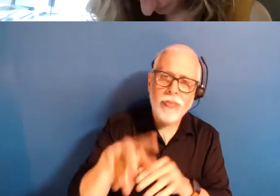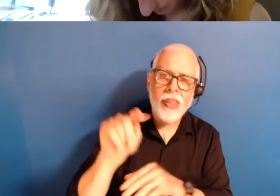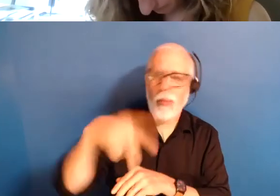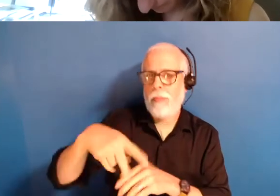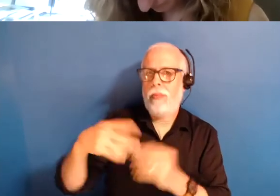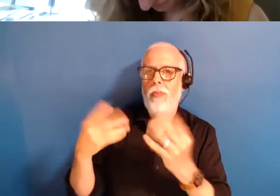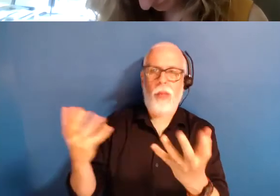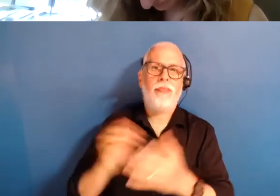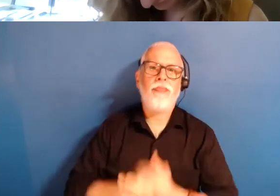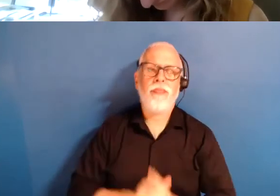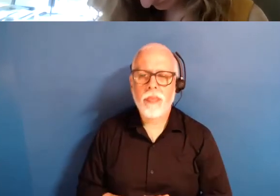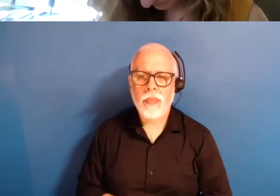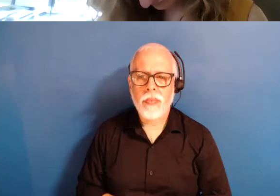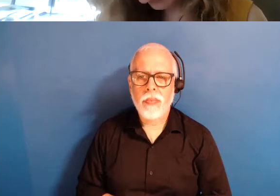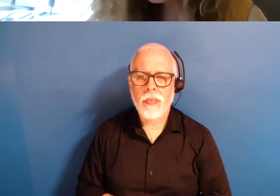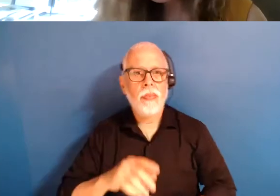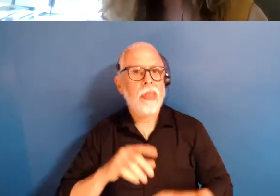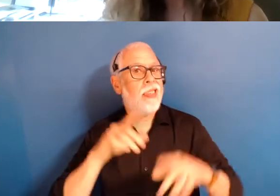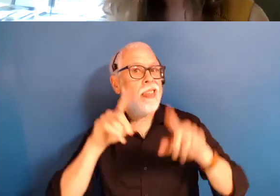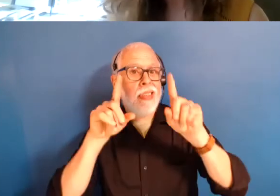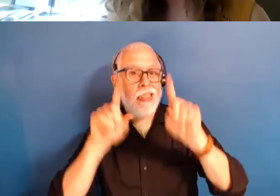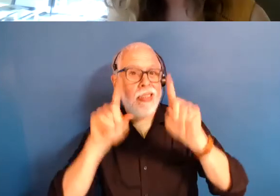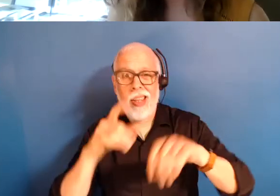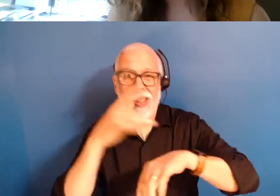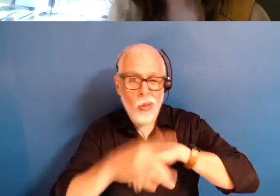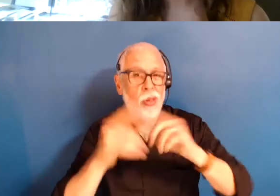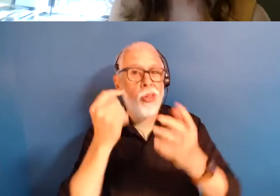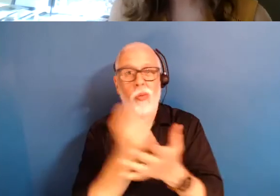everybody? Test early, treat early.